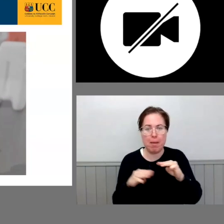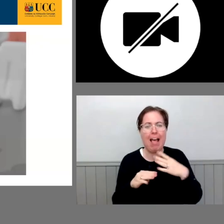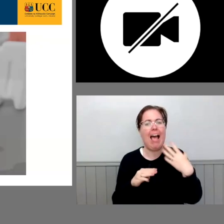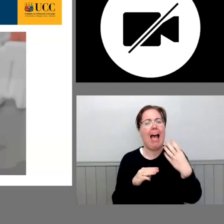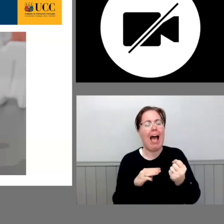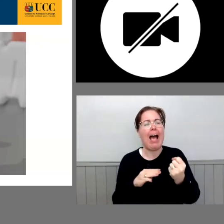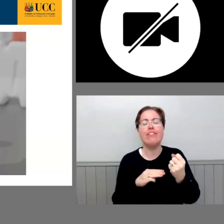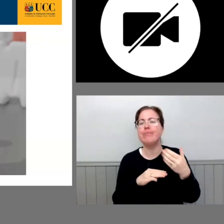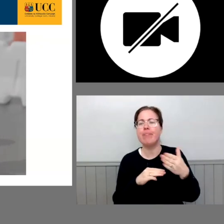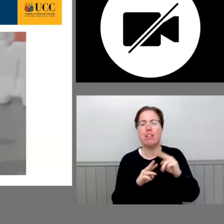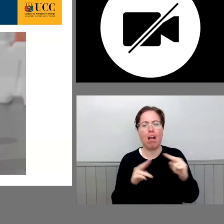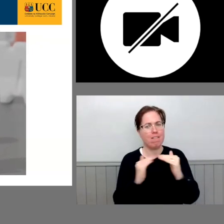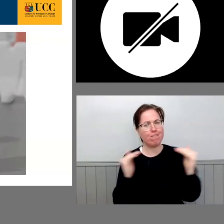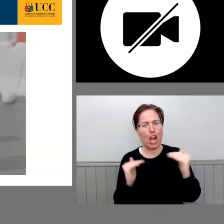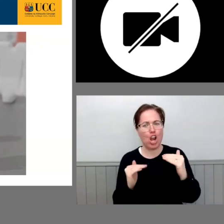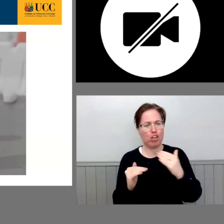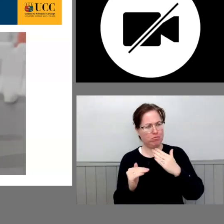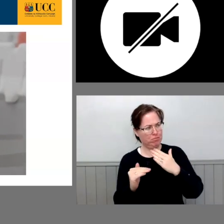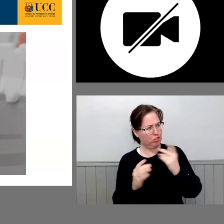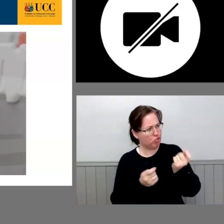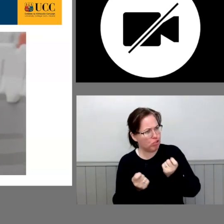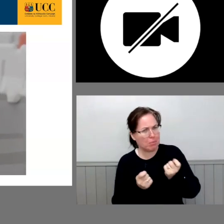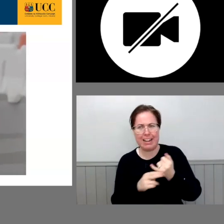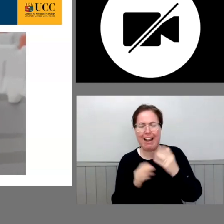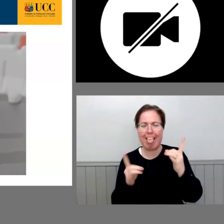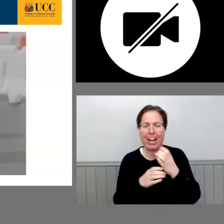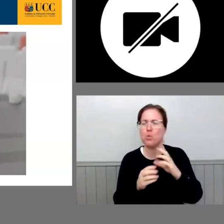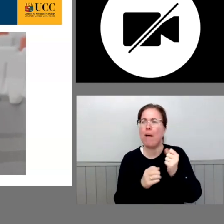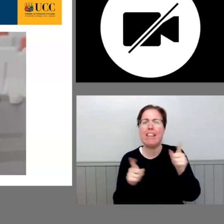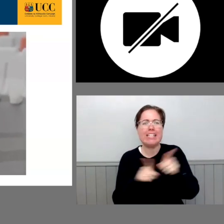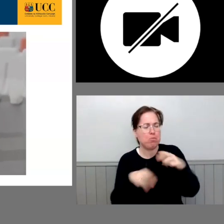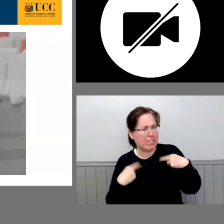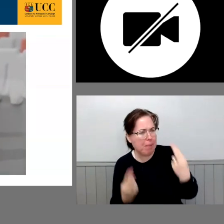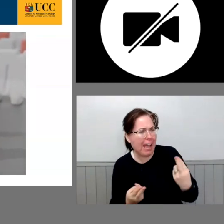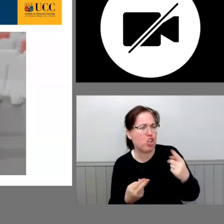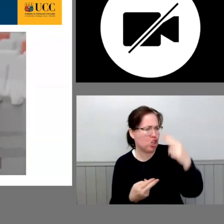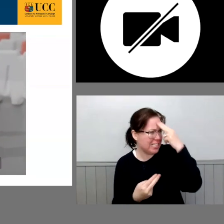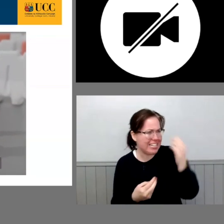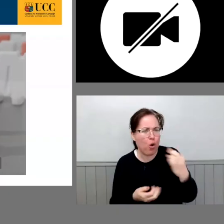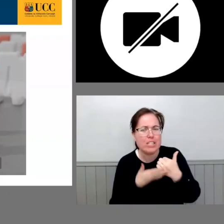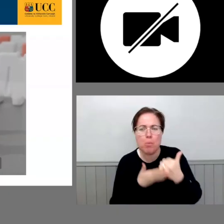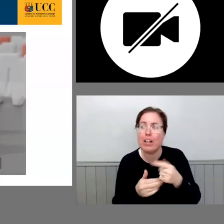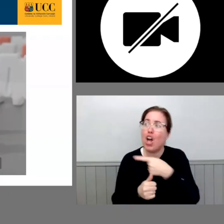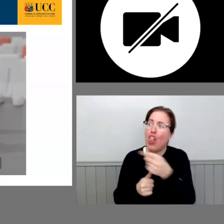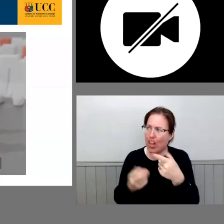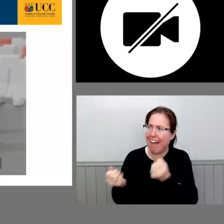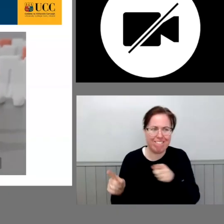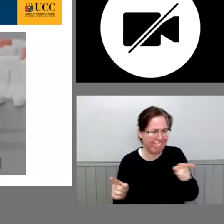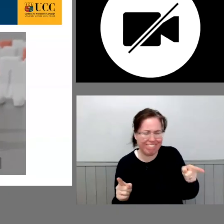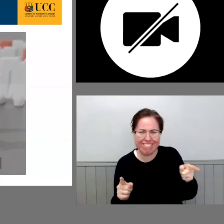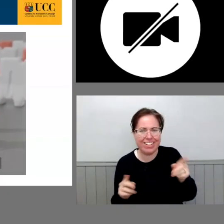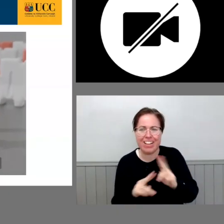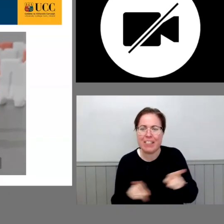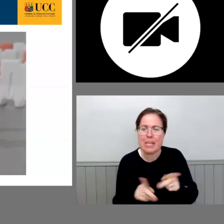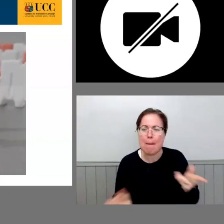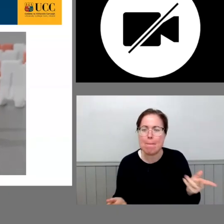healthcare. They may not receive the same respect, understanding, or support as others. But very little research